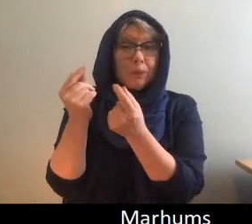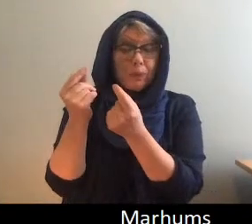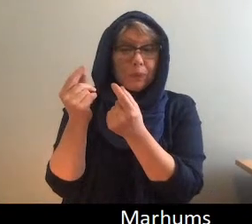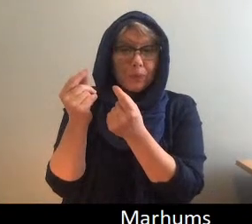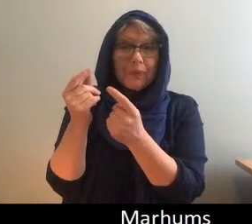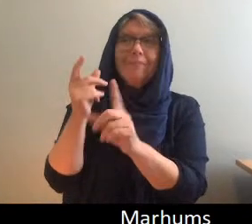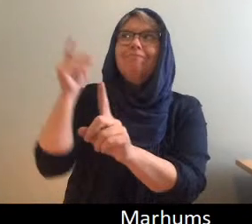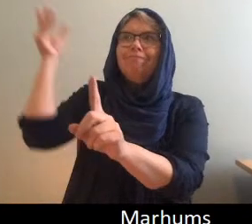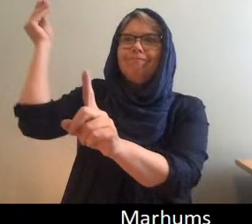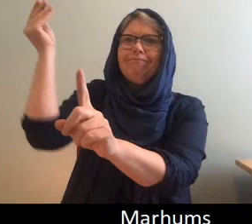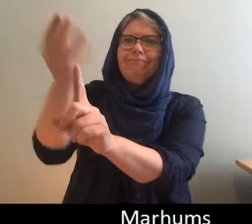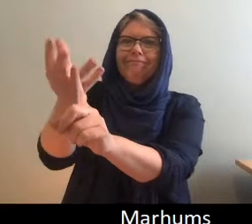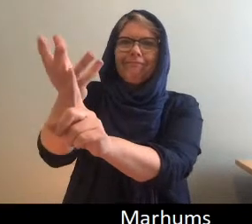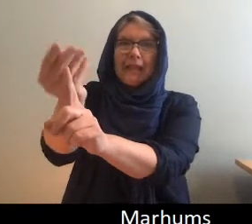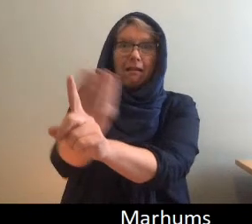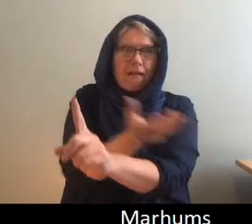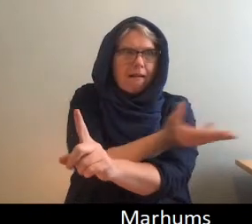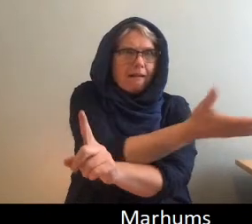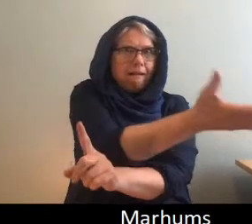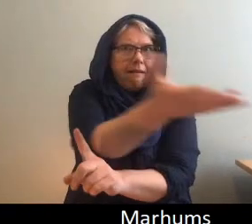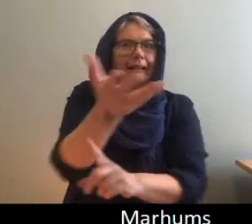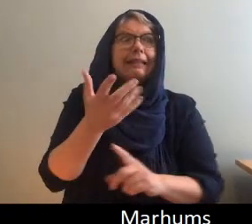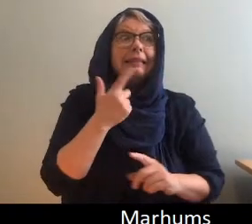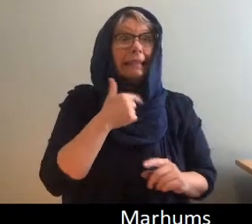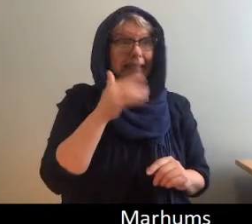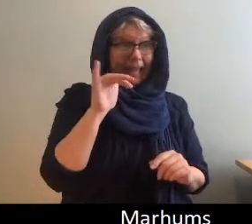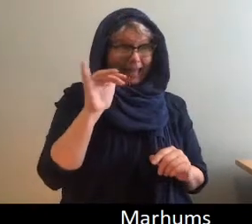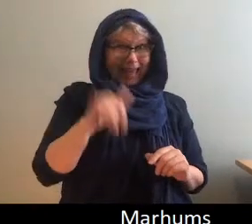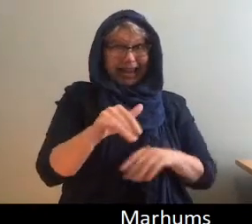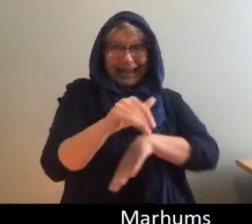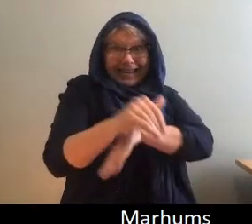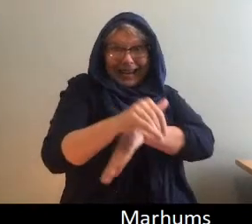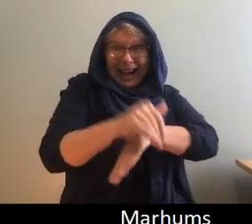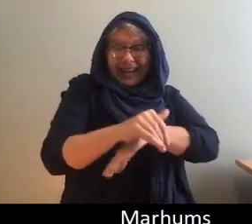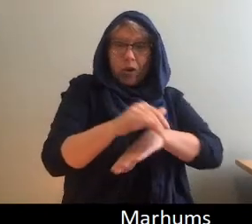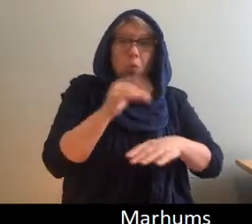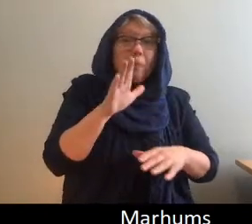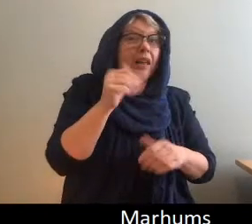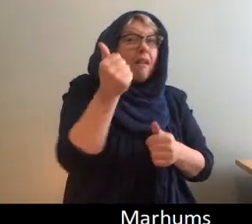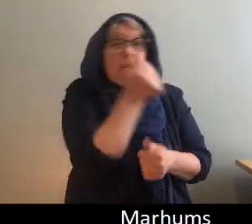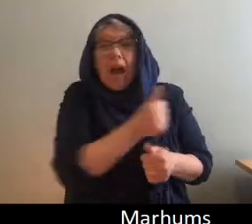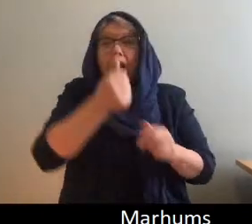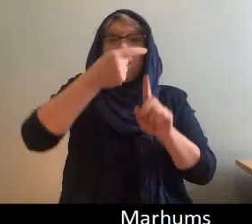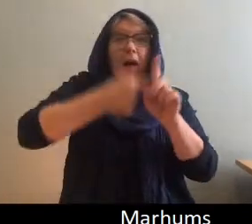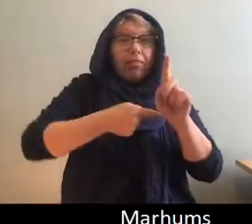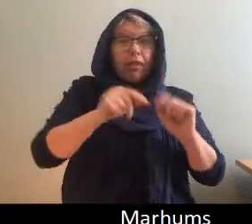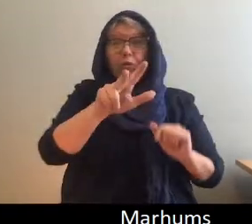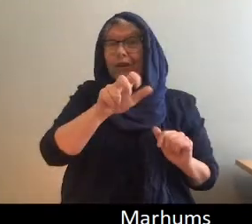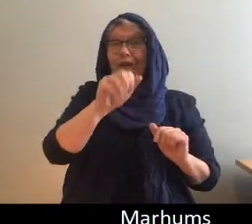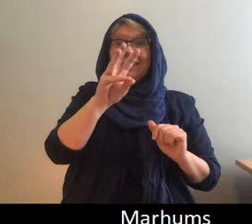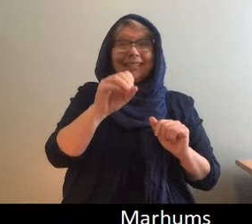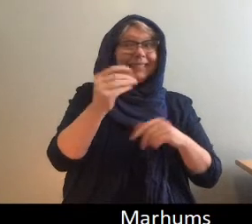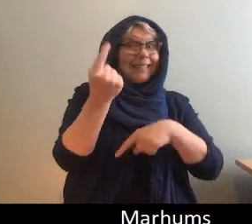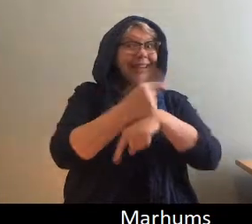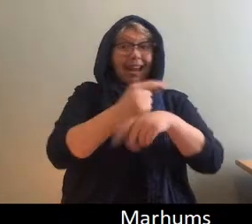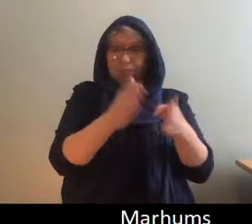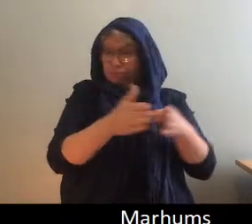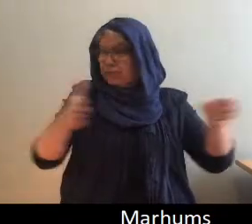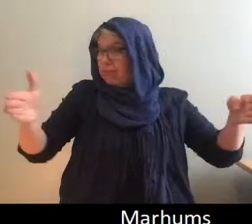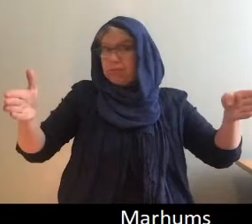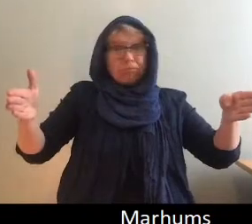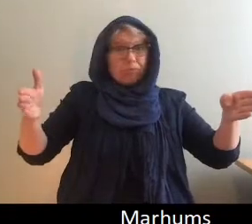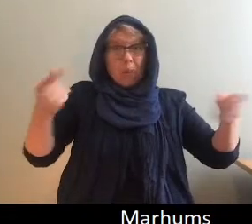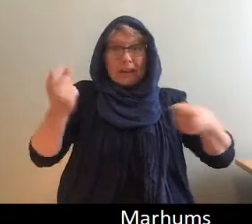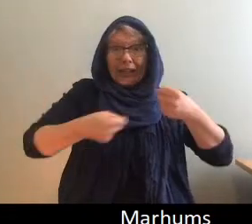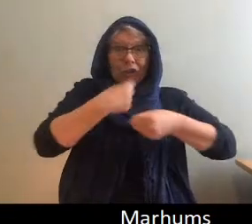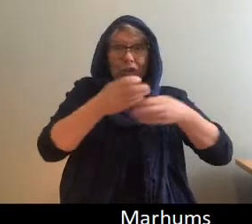Qadr, it is important because destiny is there, and it has become important because something was revealed, something very important, very powerful was